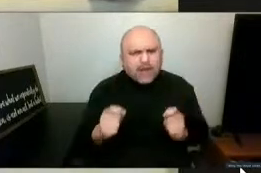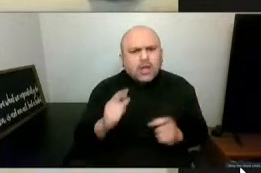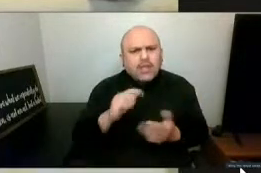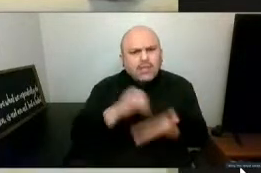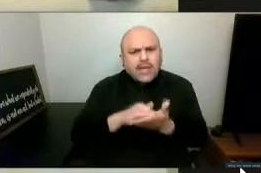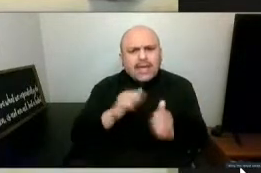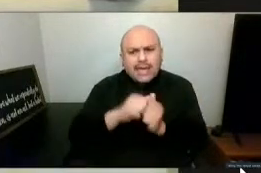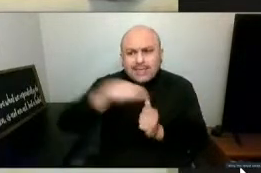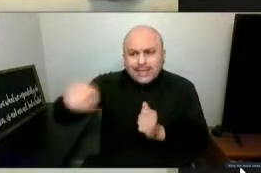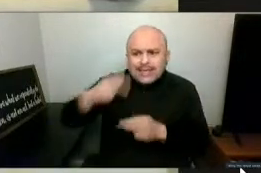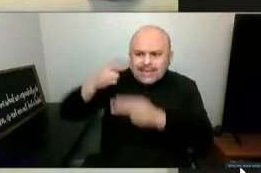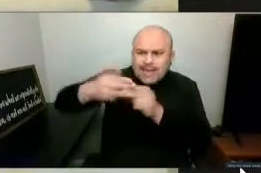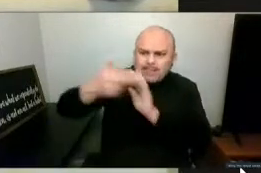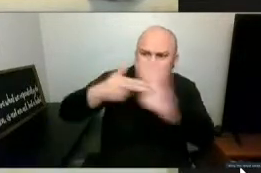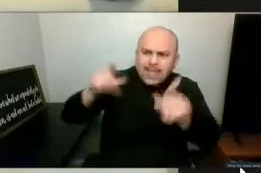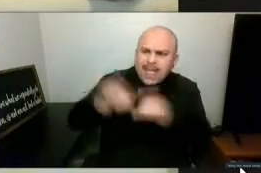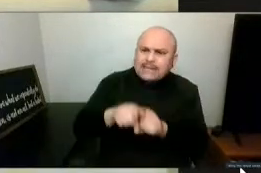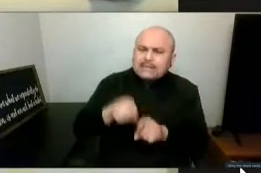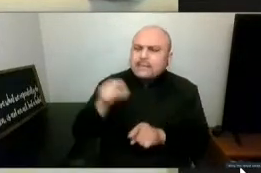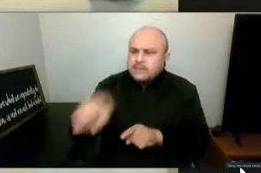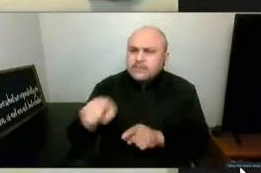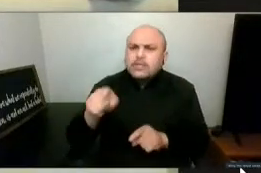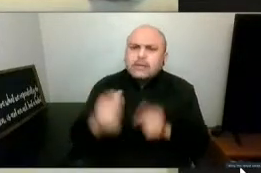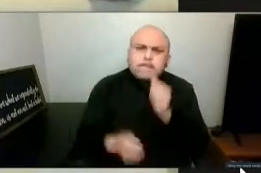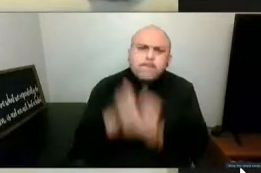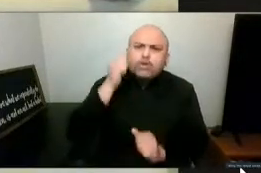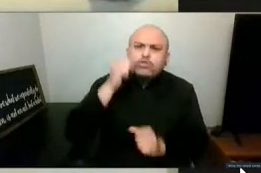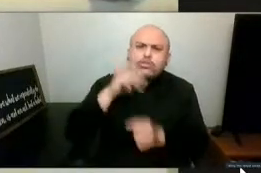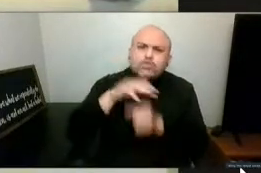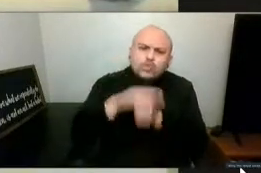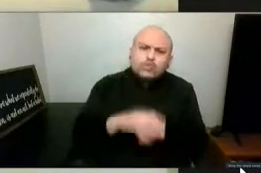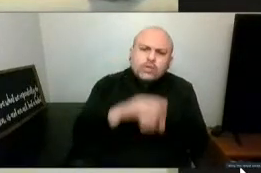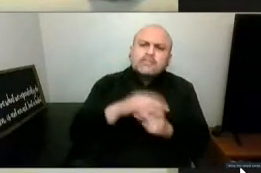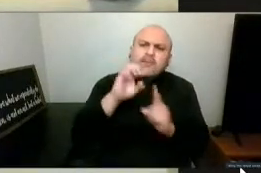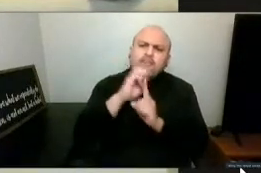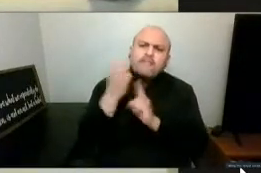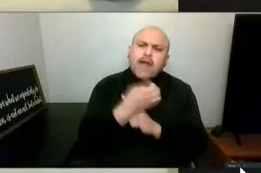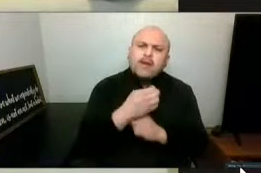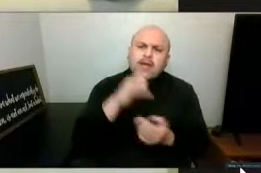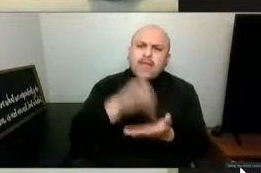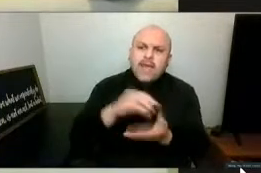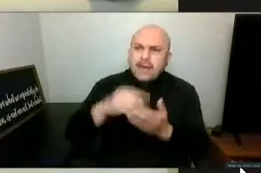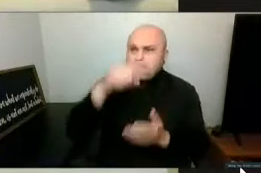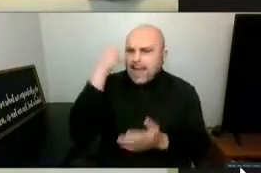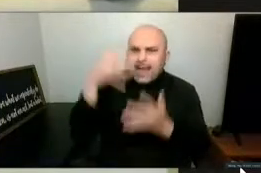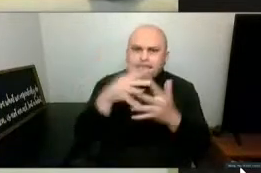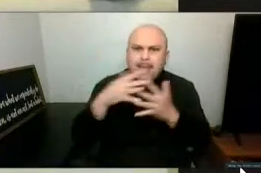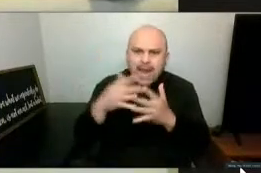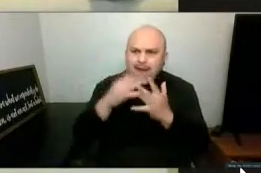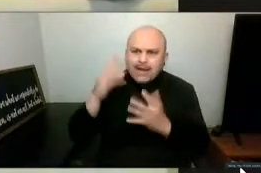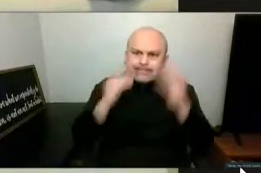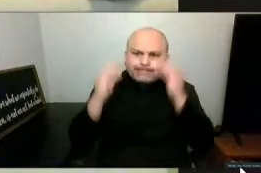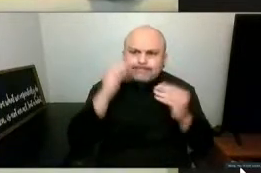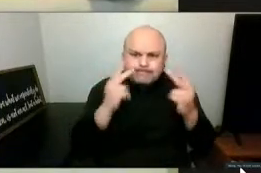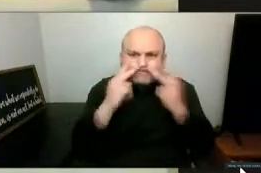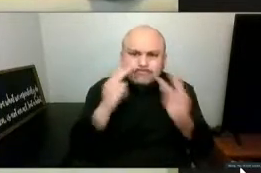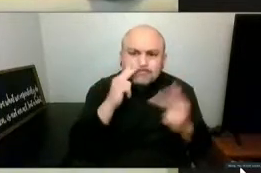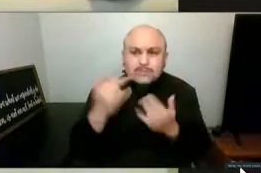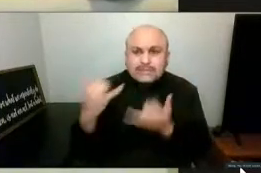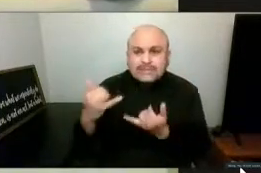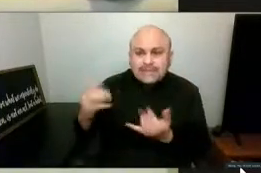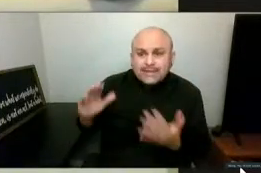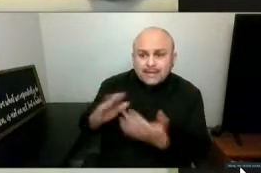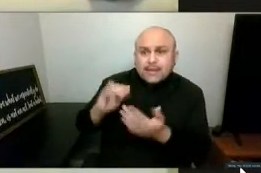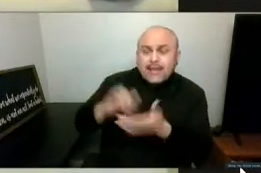as undoubtedly the most stressful environmental factor Black America is facing. In closing, the current individualistic model of mental